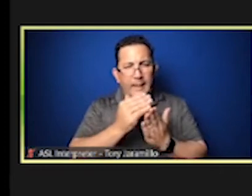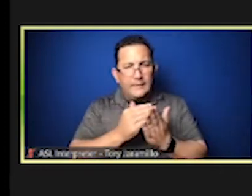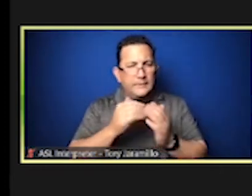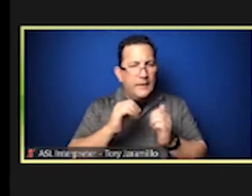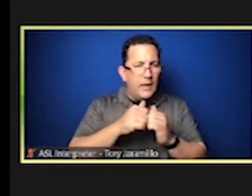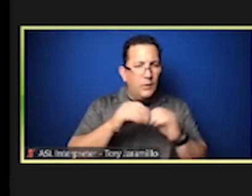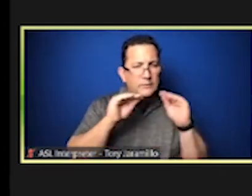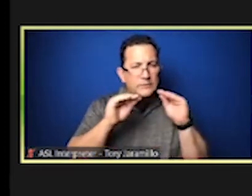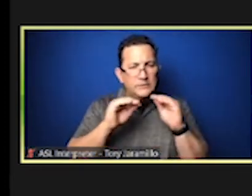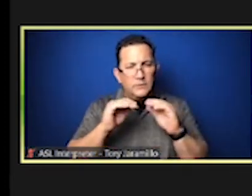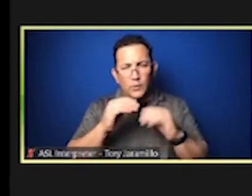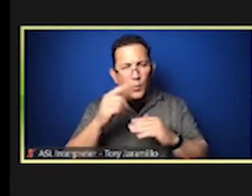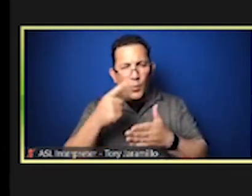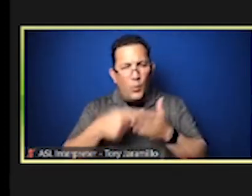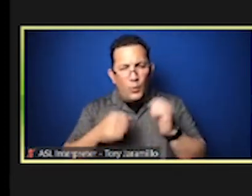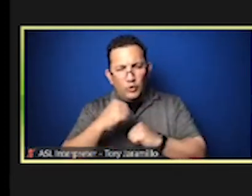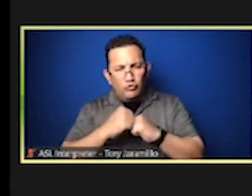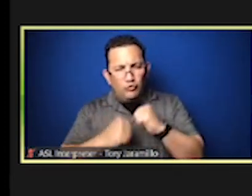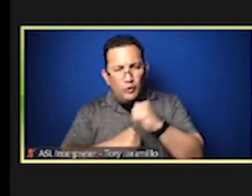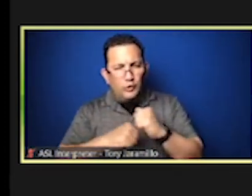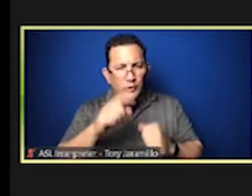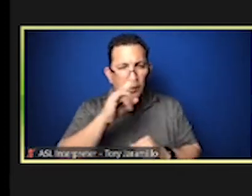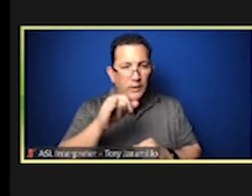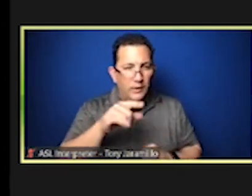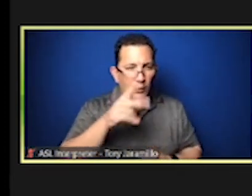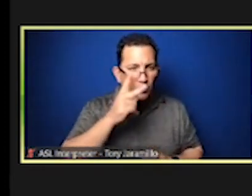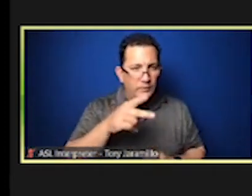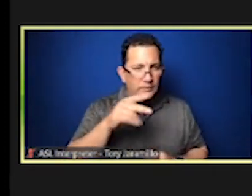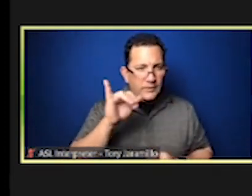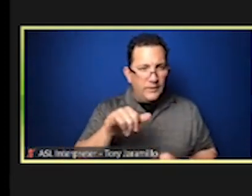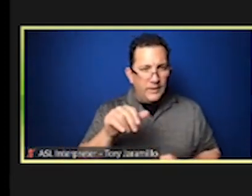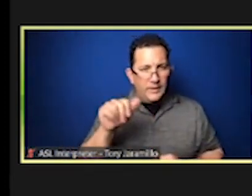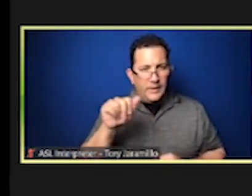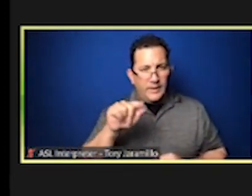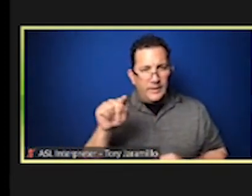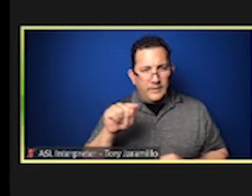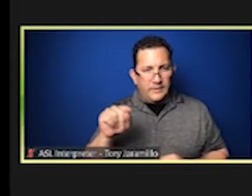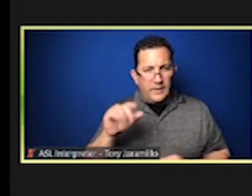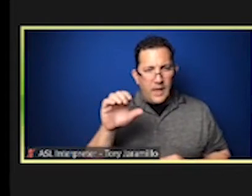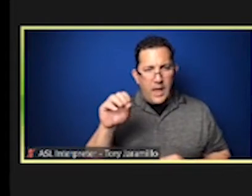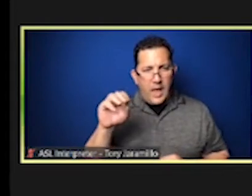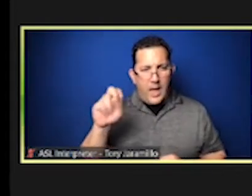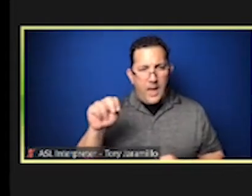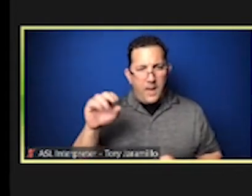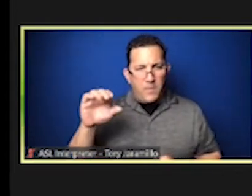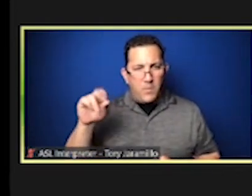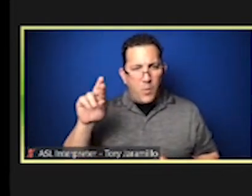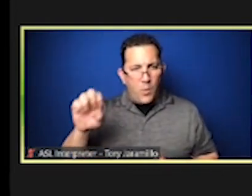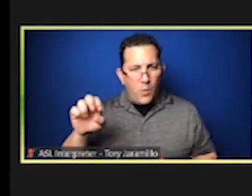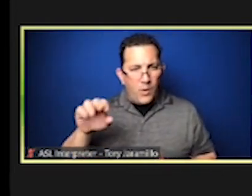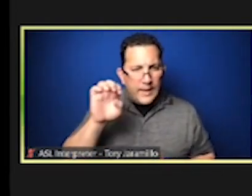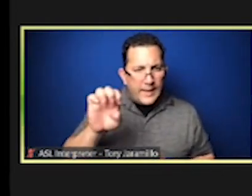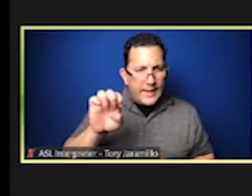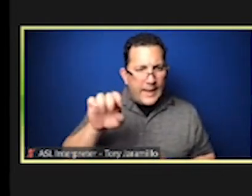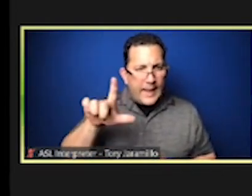start with AZ Common Core ELA 8 A test, for example.